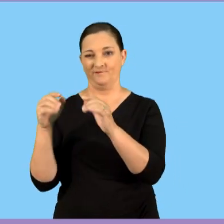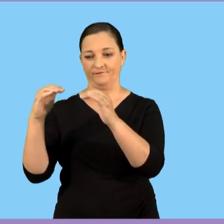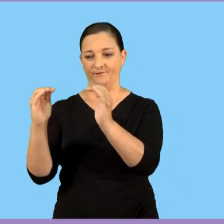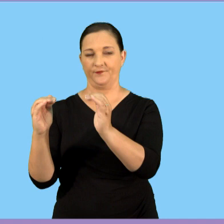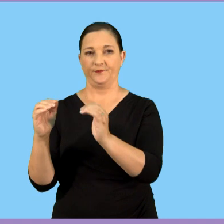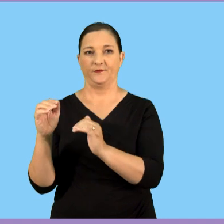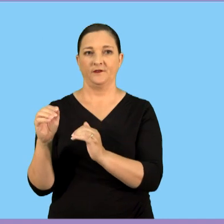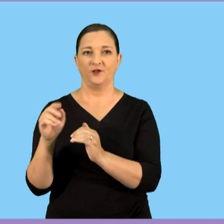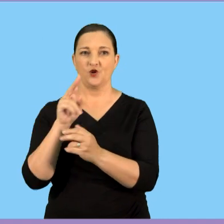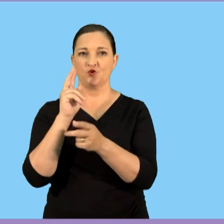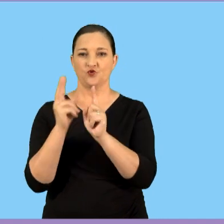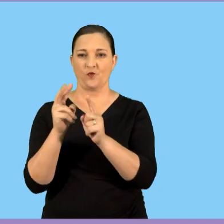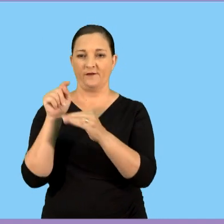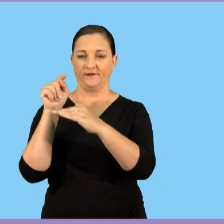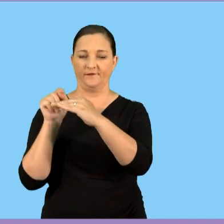12 divided by